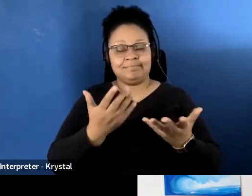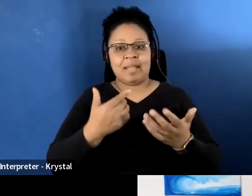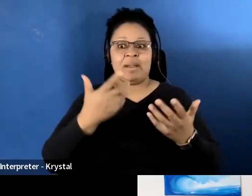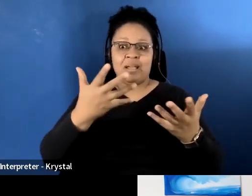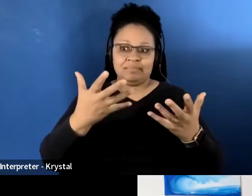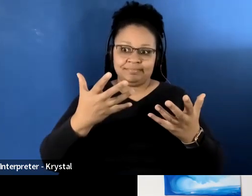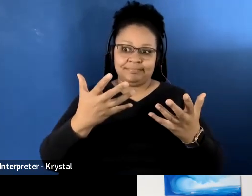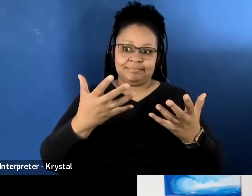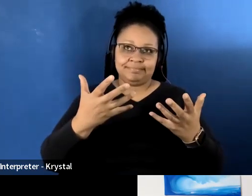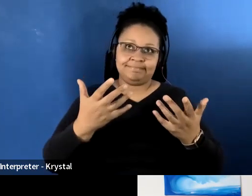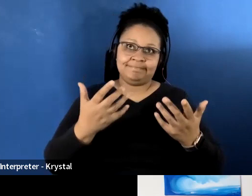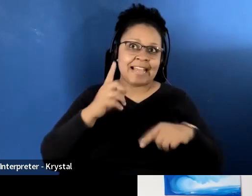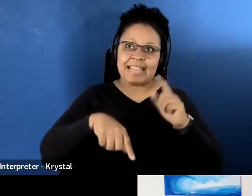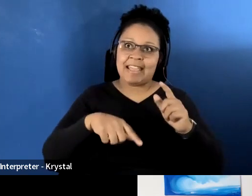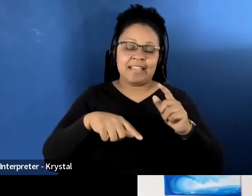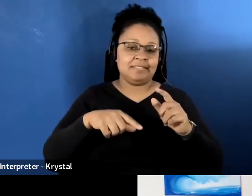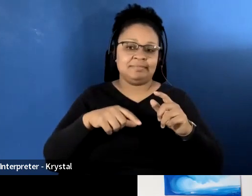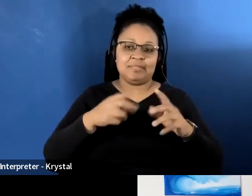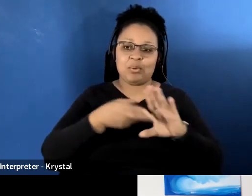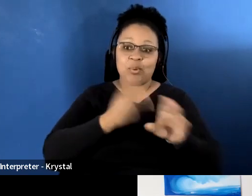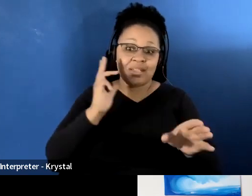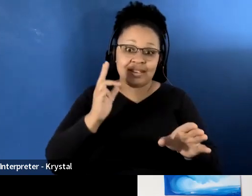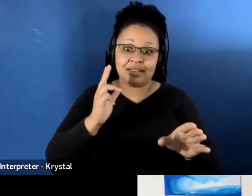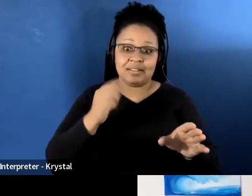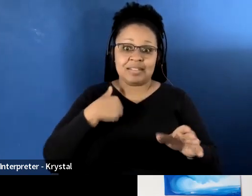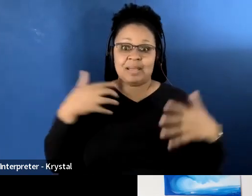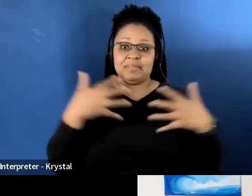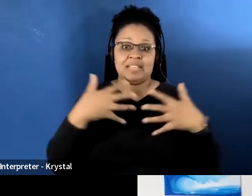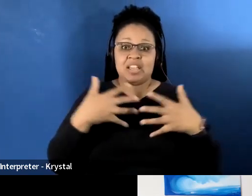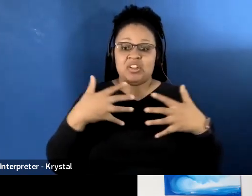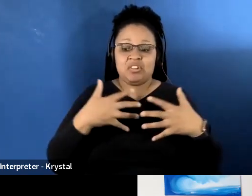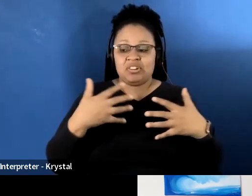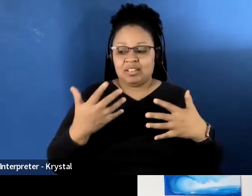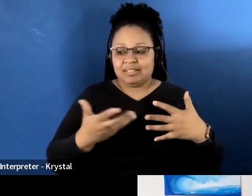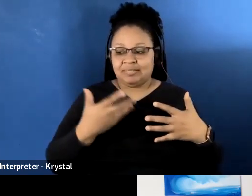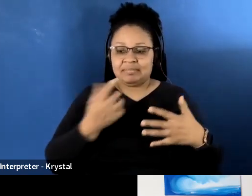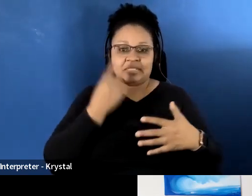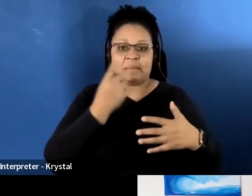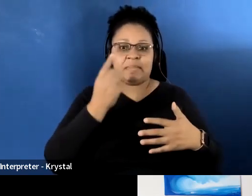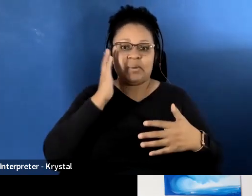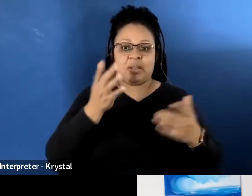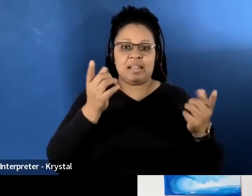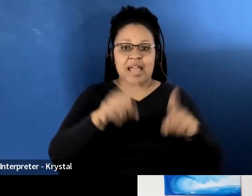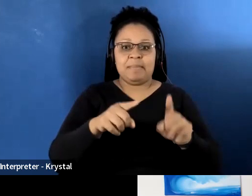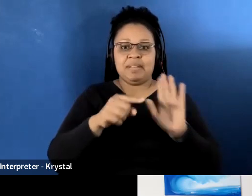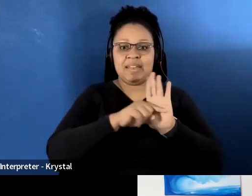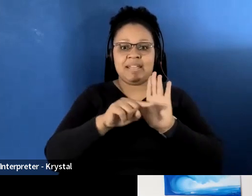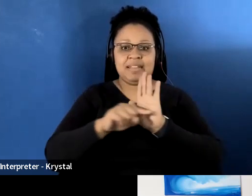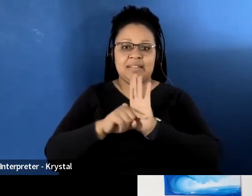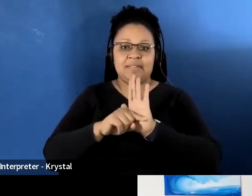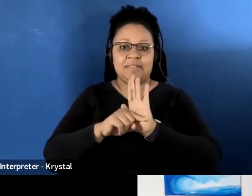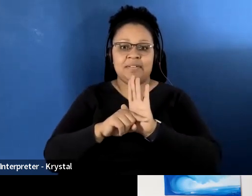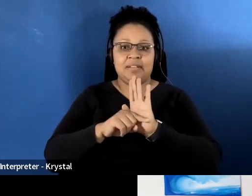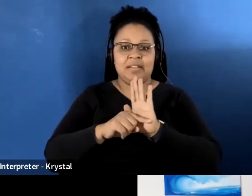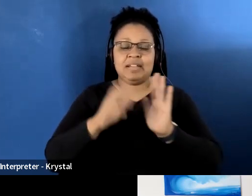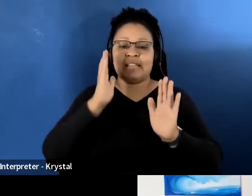And I just can't beat it because I'm scared that something's going to happen negatively because I won't